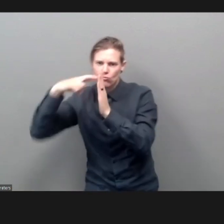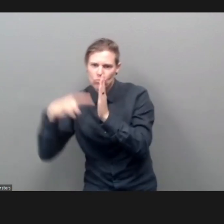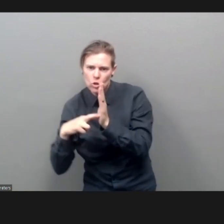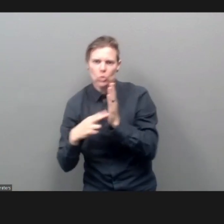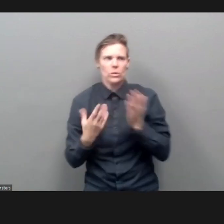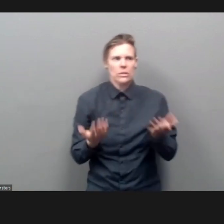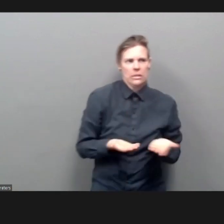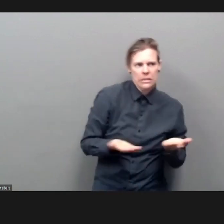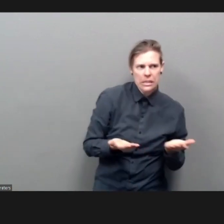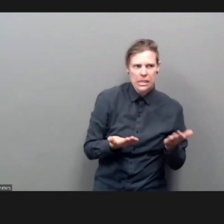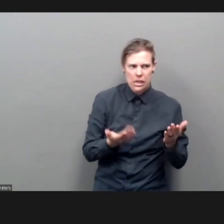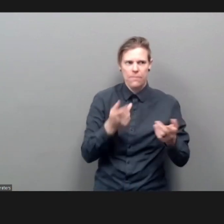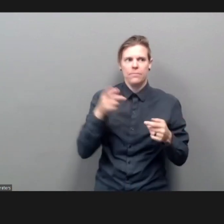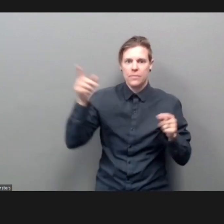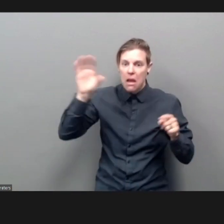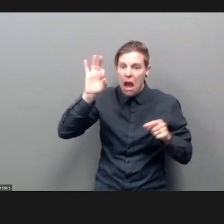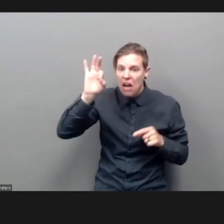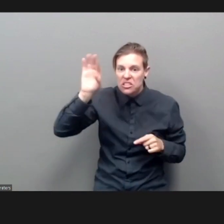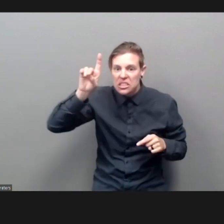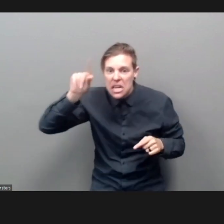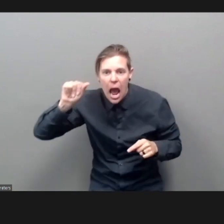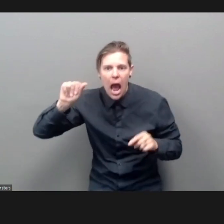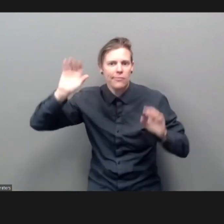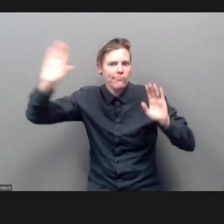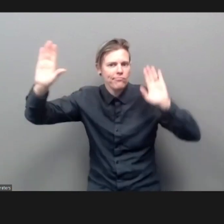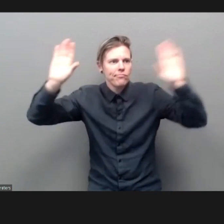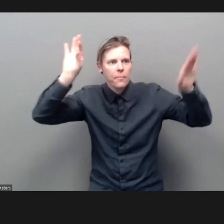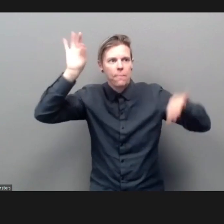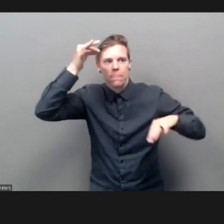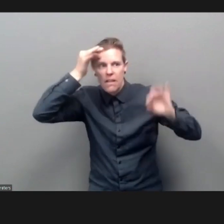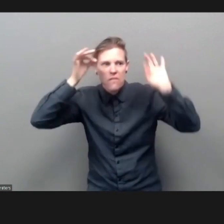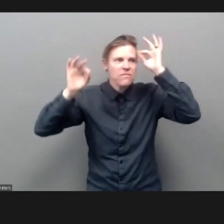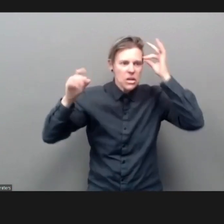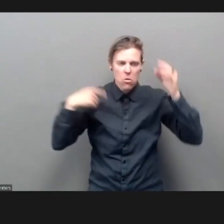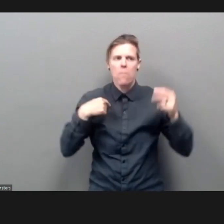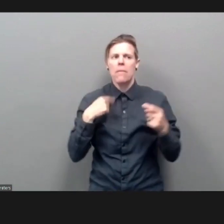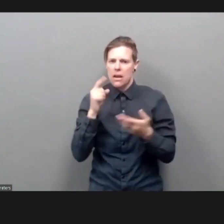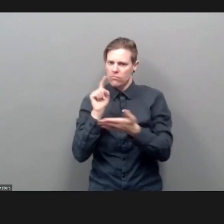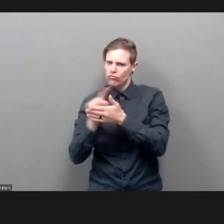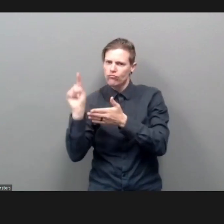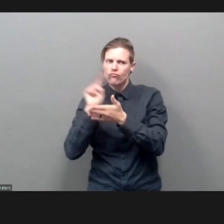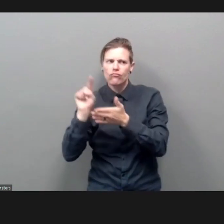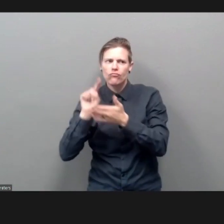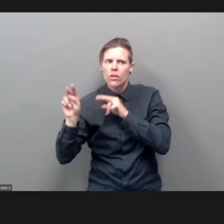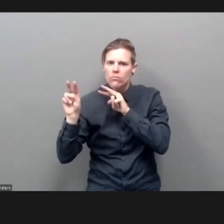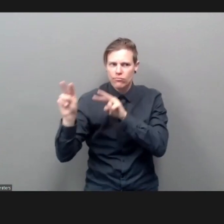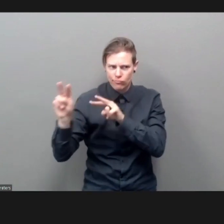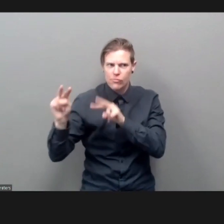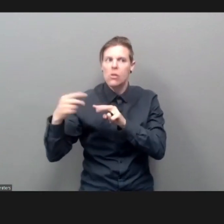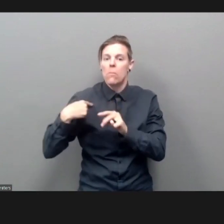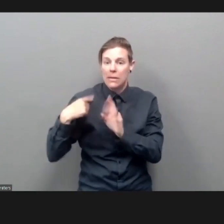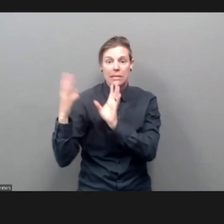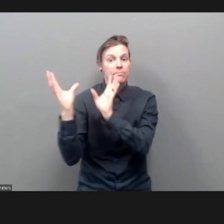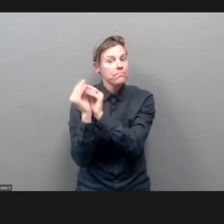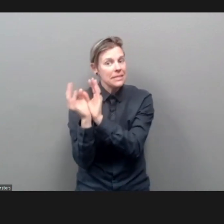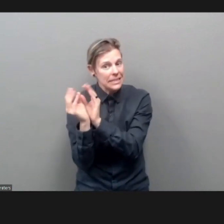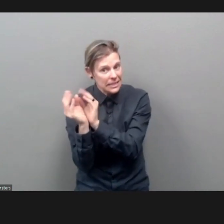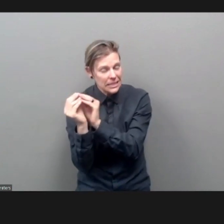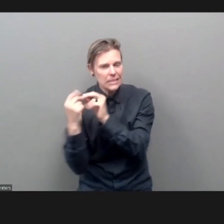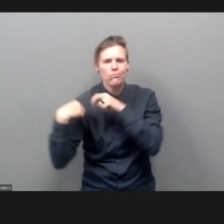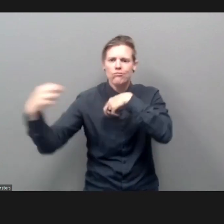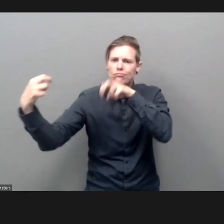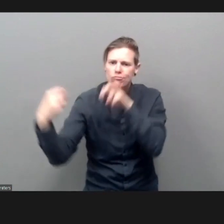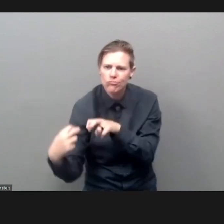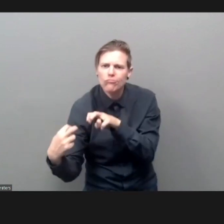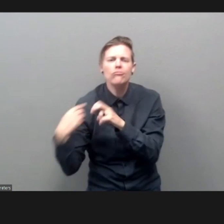participate weekly with the White House in our COVID updates and our conversations across the